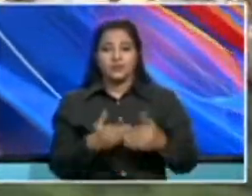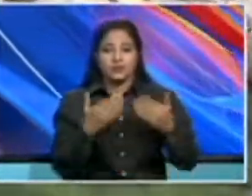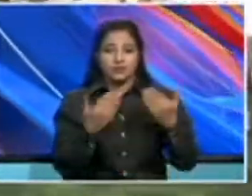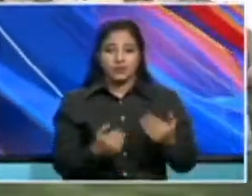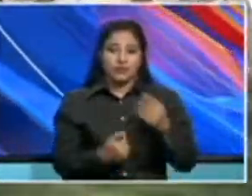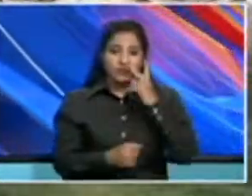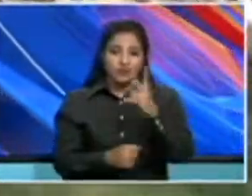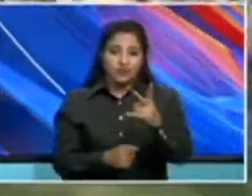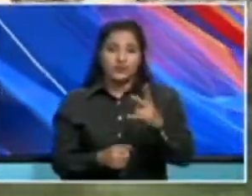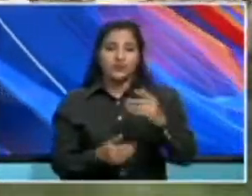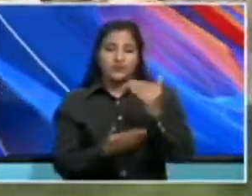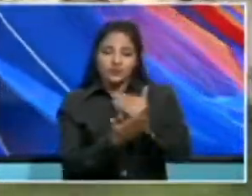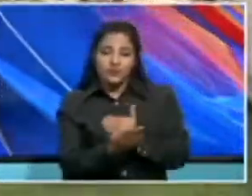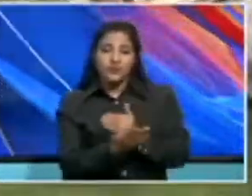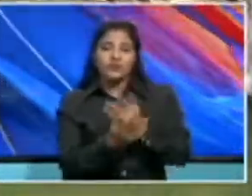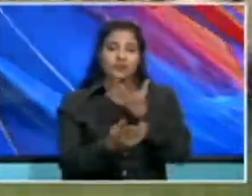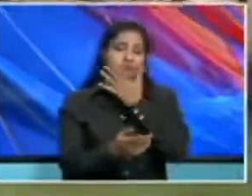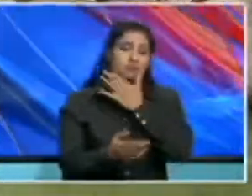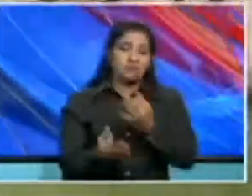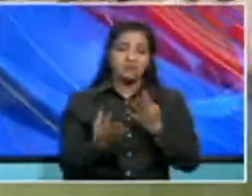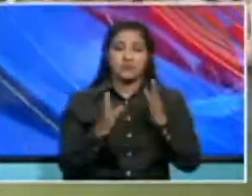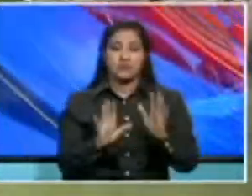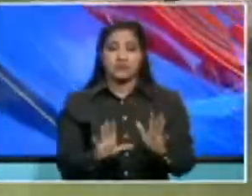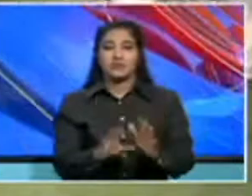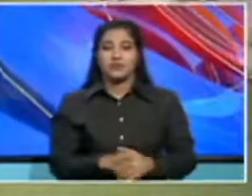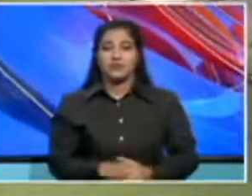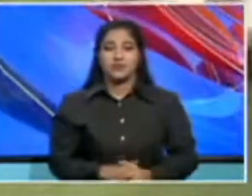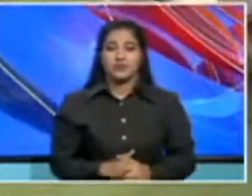36 sporting events in total.